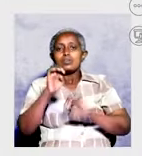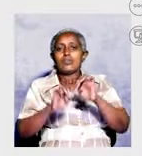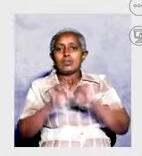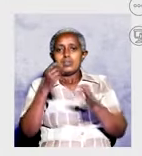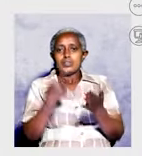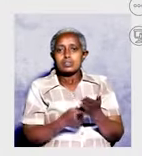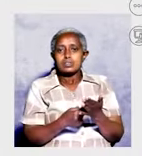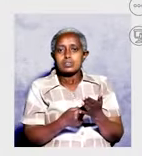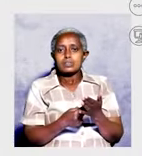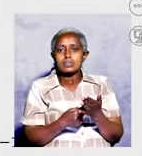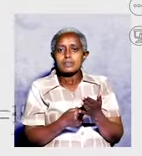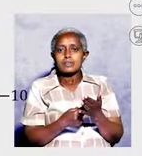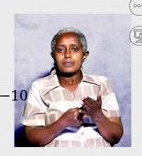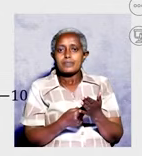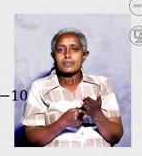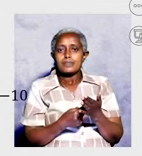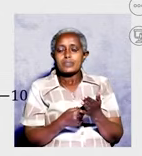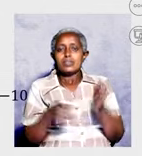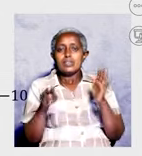this,